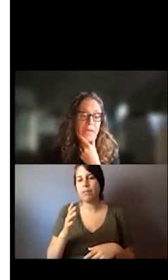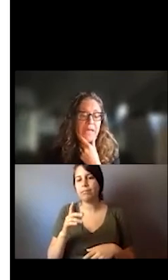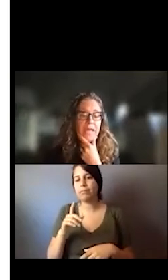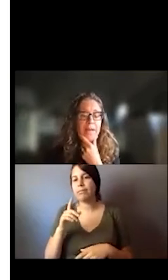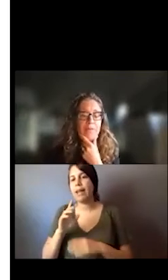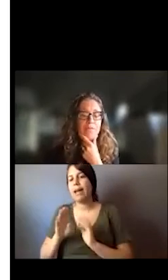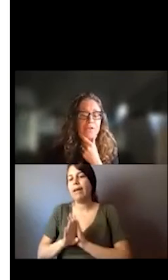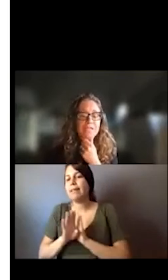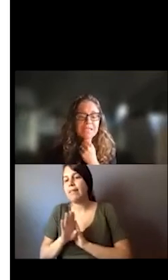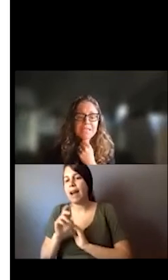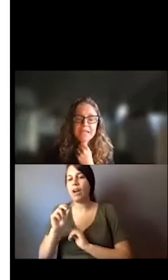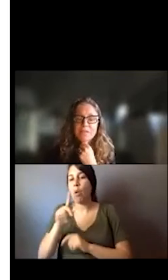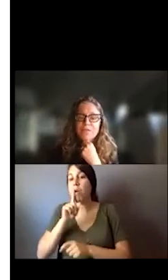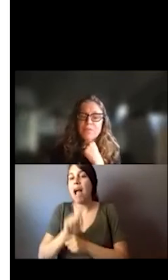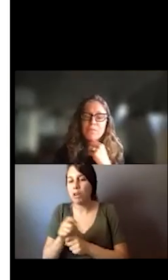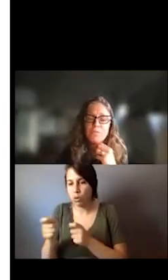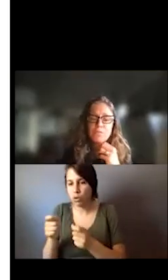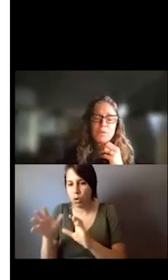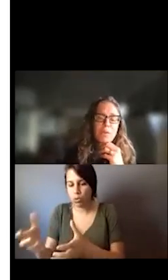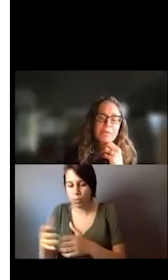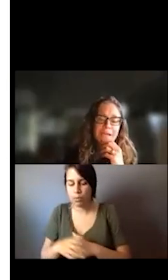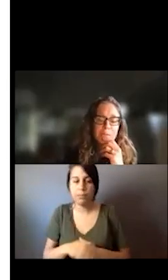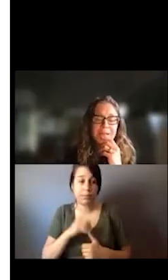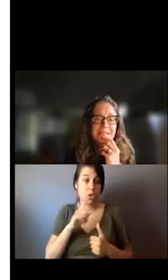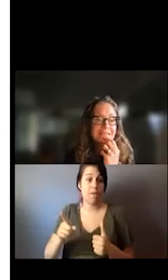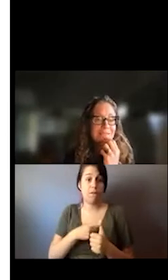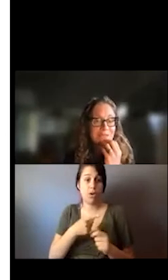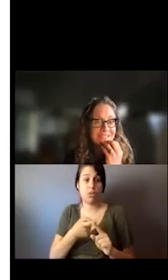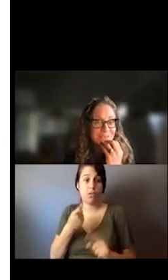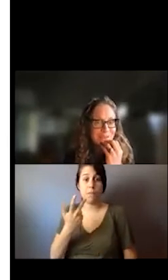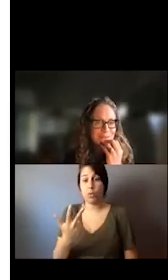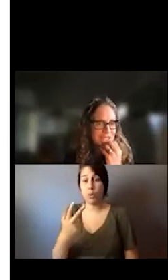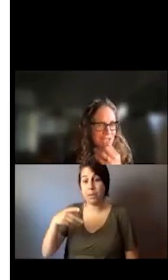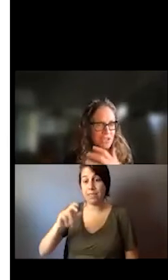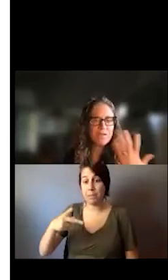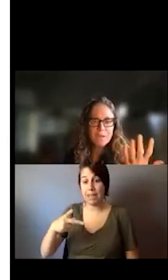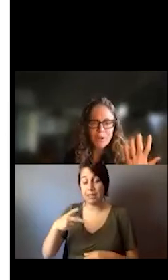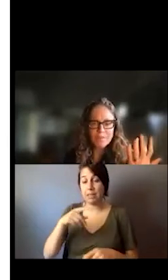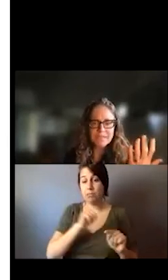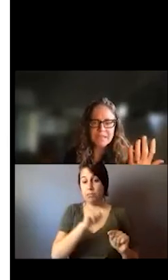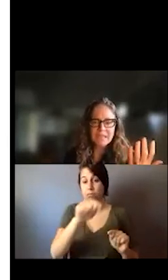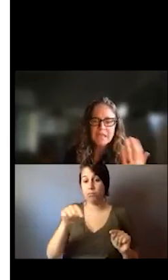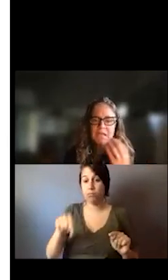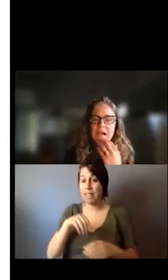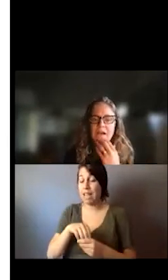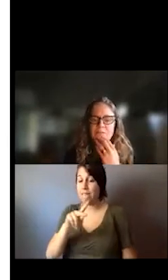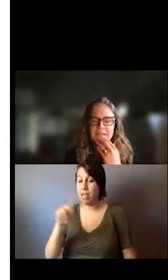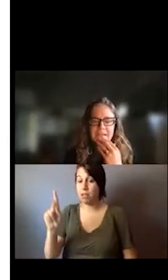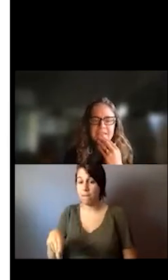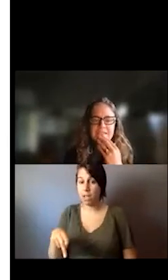control group. The first is a study from 3 primary care practices in Philadelphia, which actually showed very